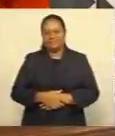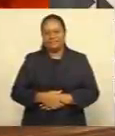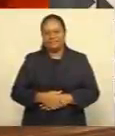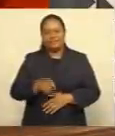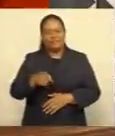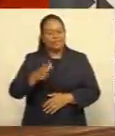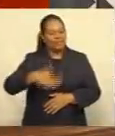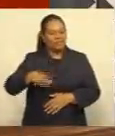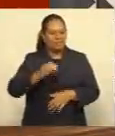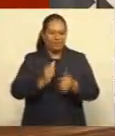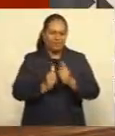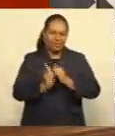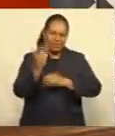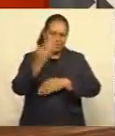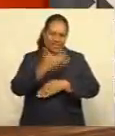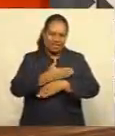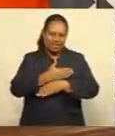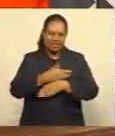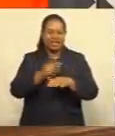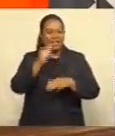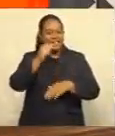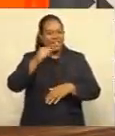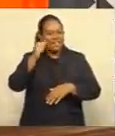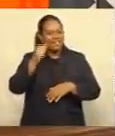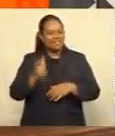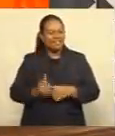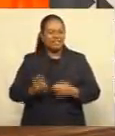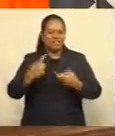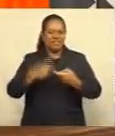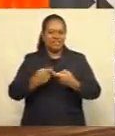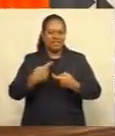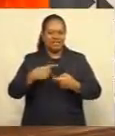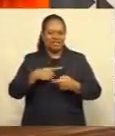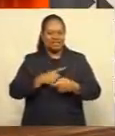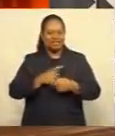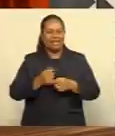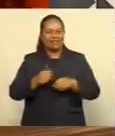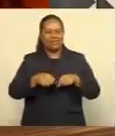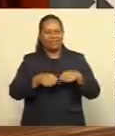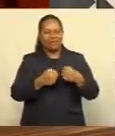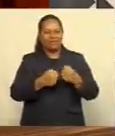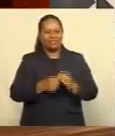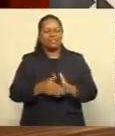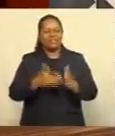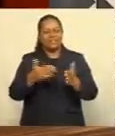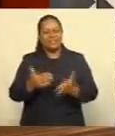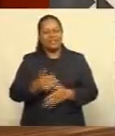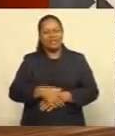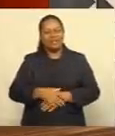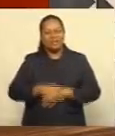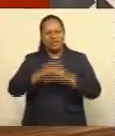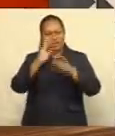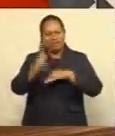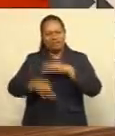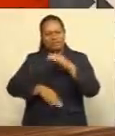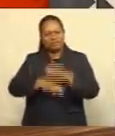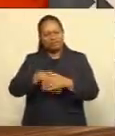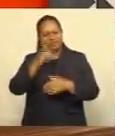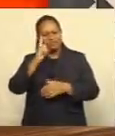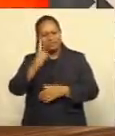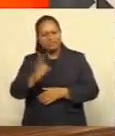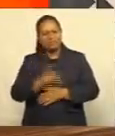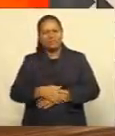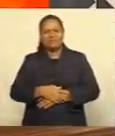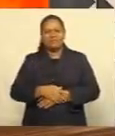That's it from sports tonight. Angie joins you up after the break. And in a weird and wonderful, Spanish school takes classroom to